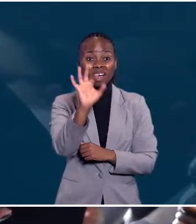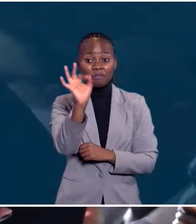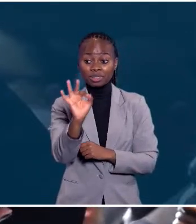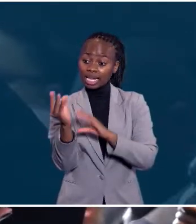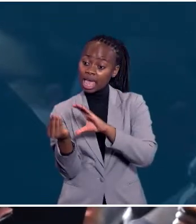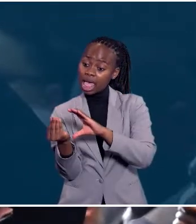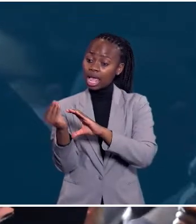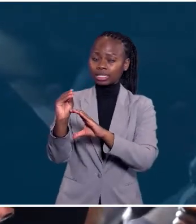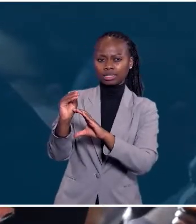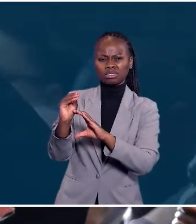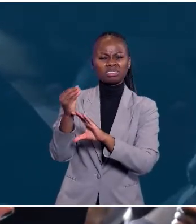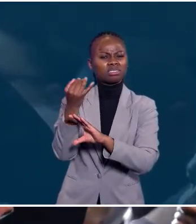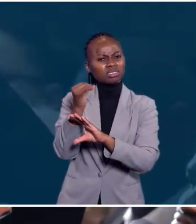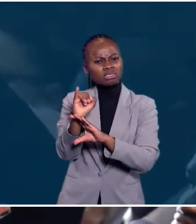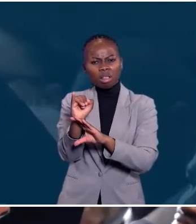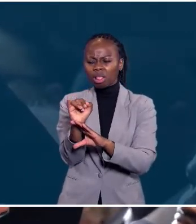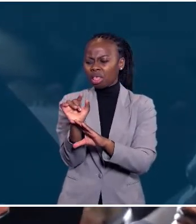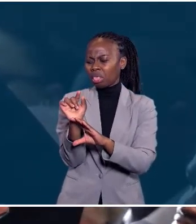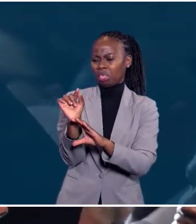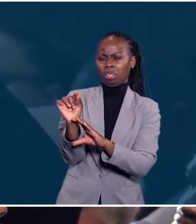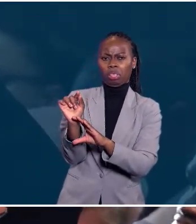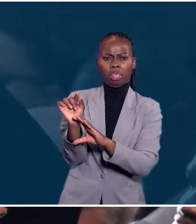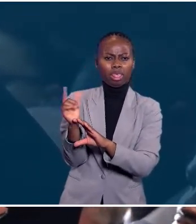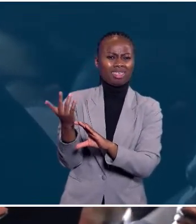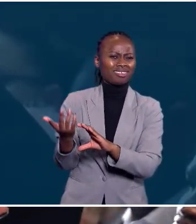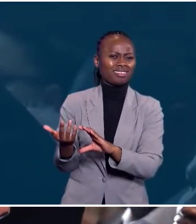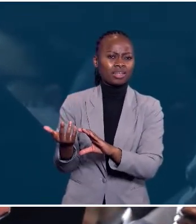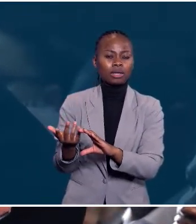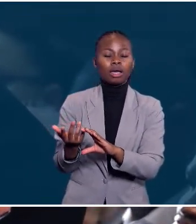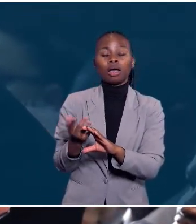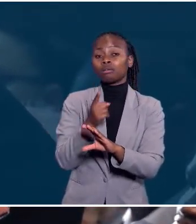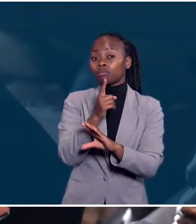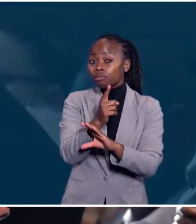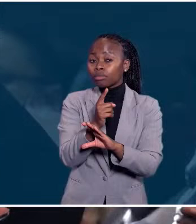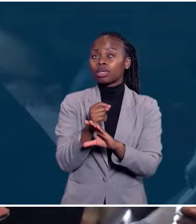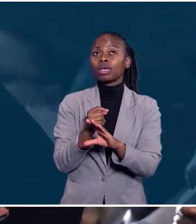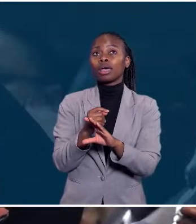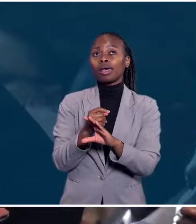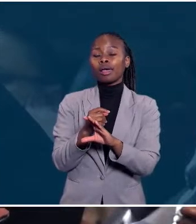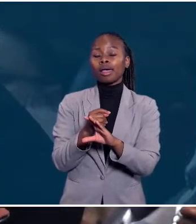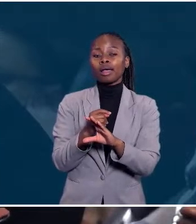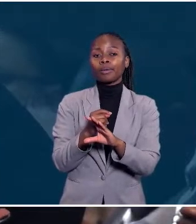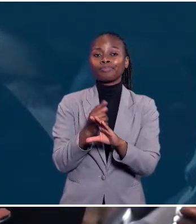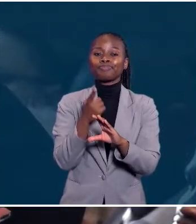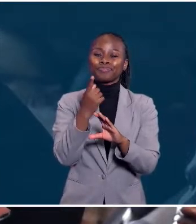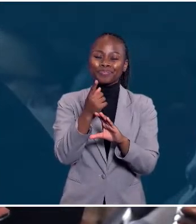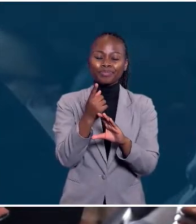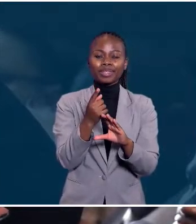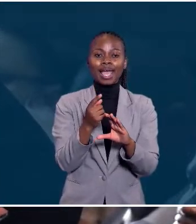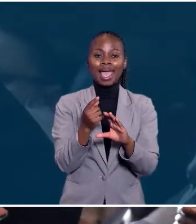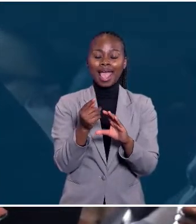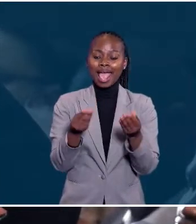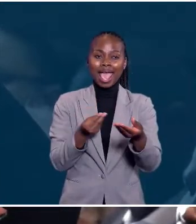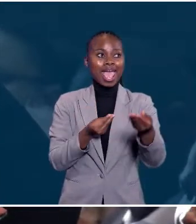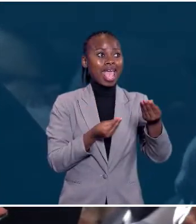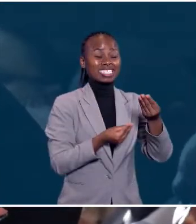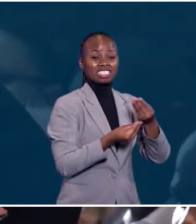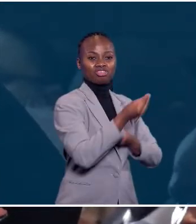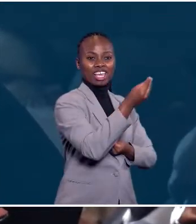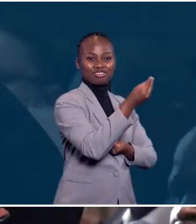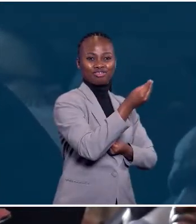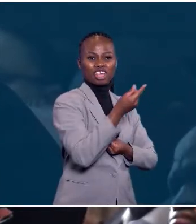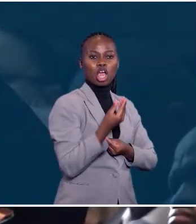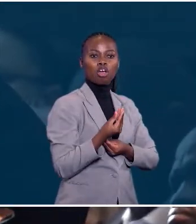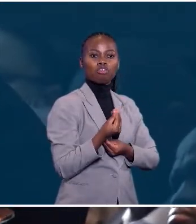stays relatively small. Obviously, it gets a lot bigger when you add an exchange rate depreciation to that,